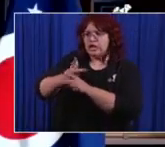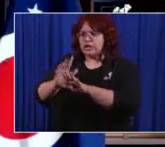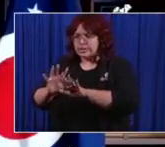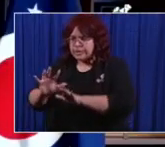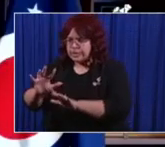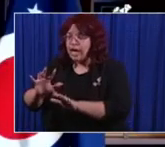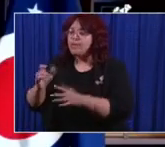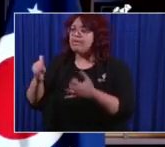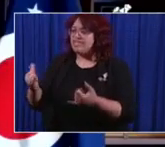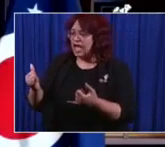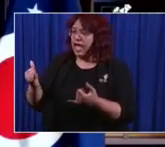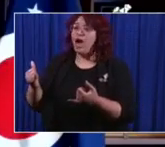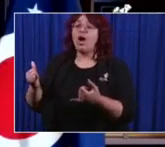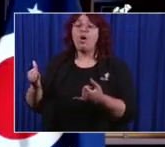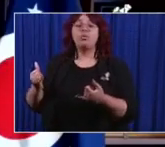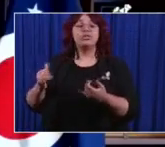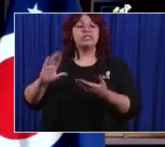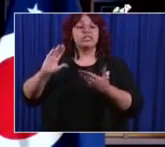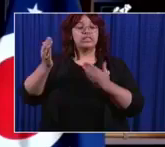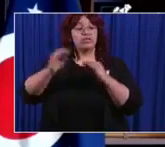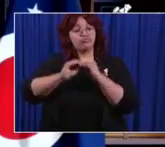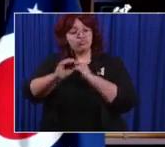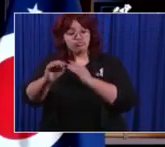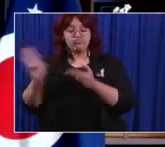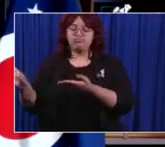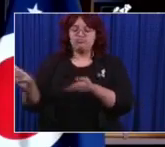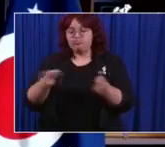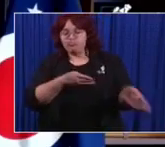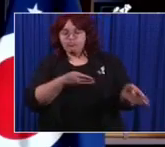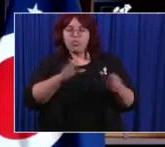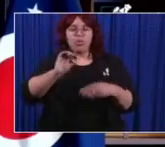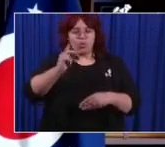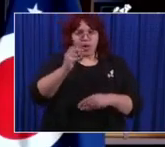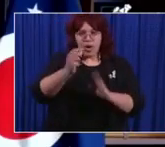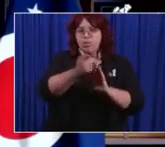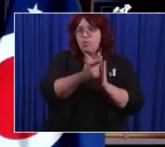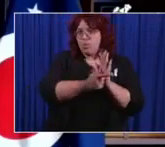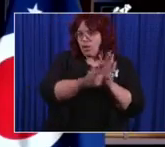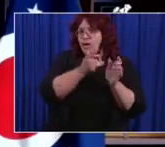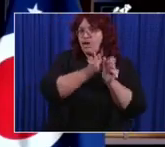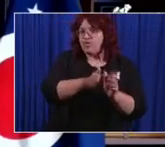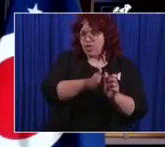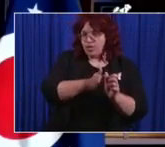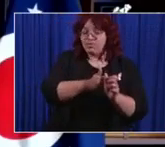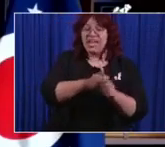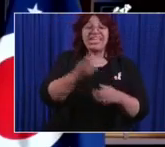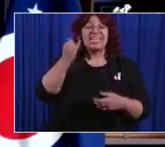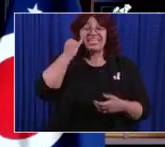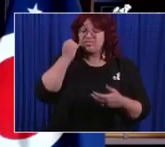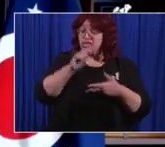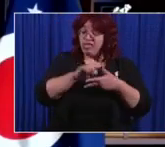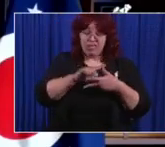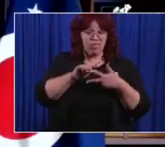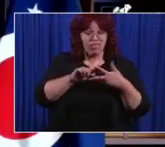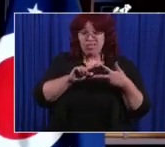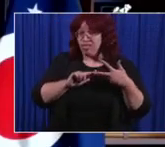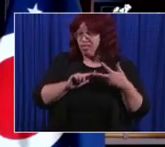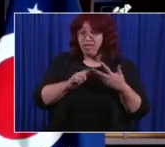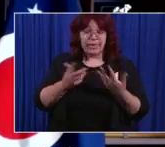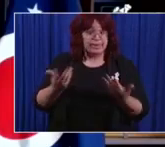to these resources through a computer, you can also call